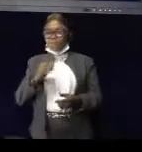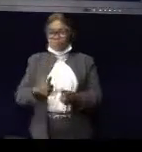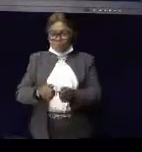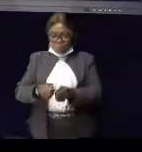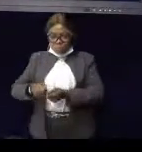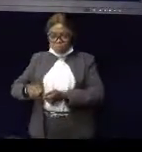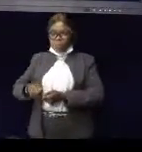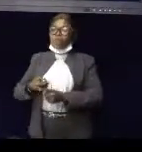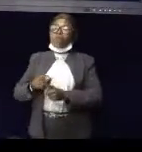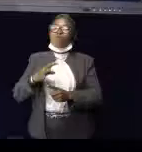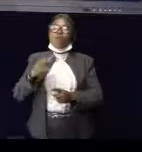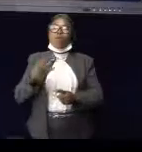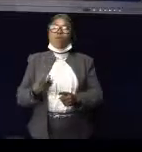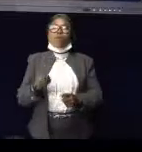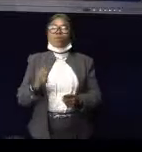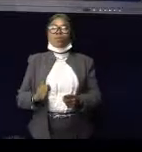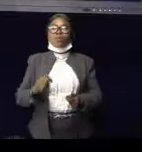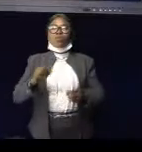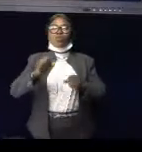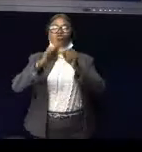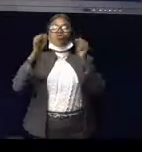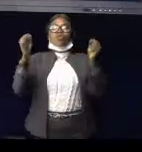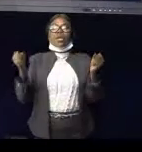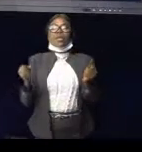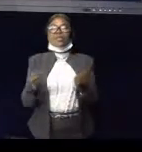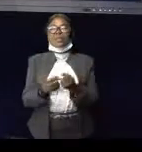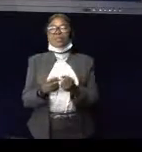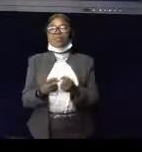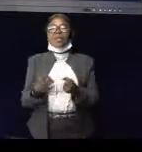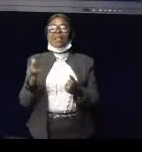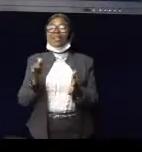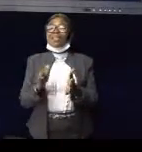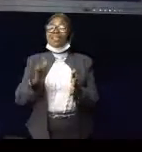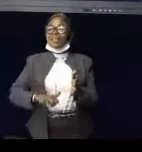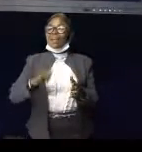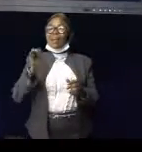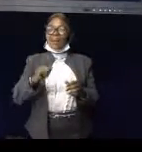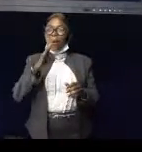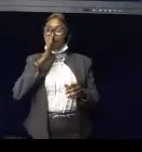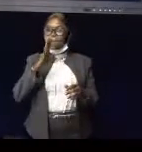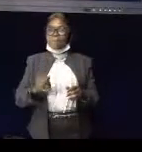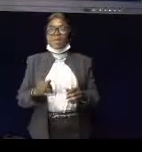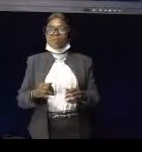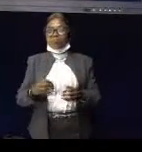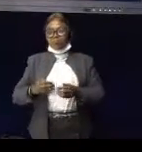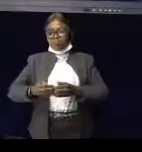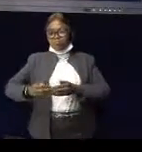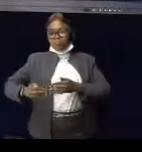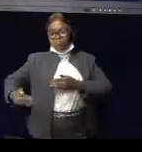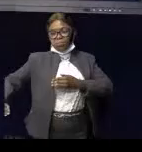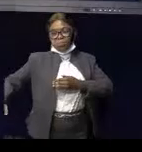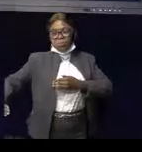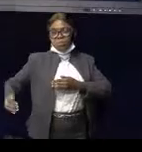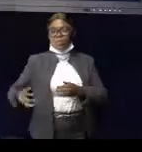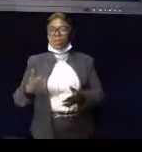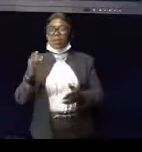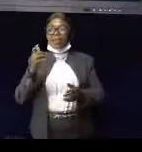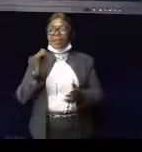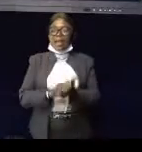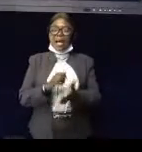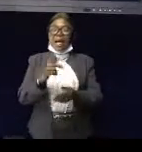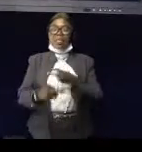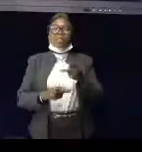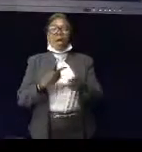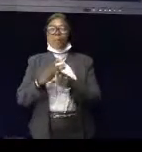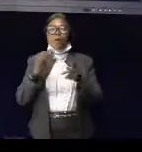stigmatization from the society. Anyone infected with HIV/AIDS could be stigmatized. What does that mean? That